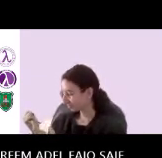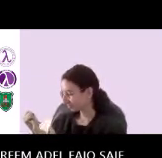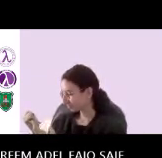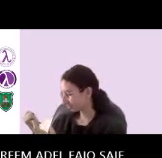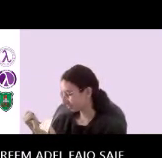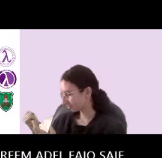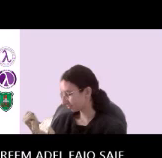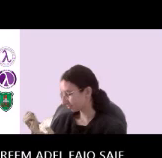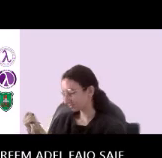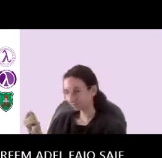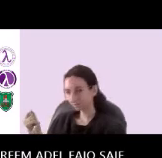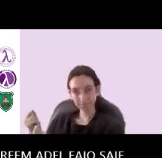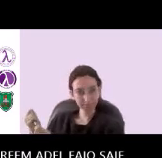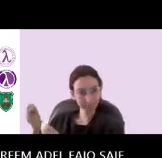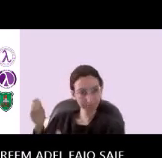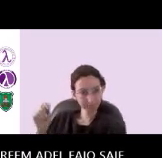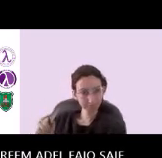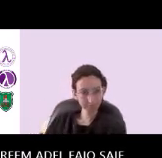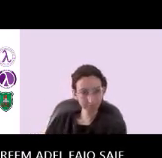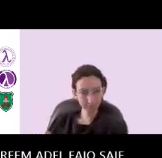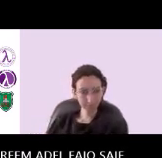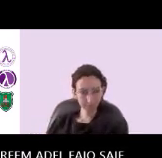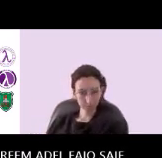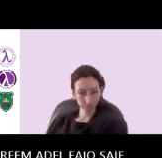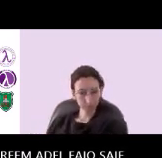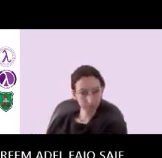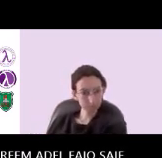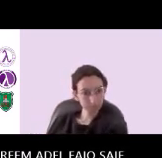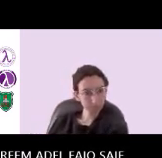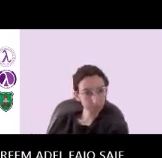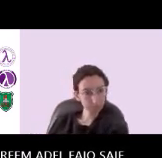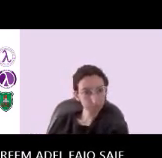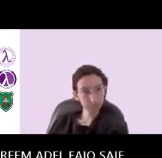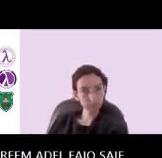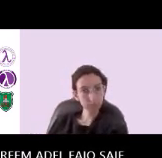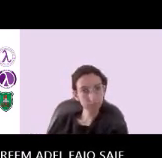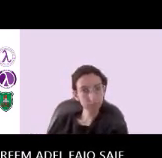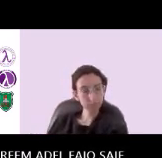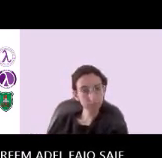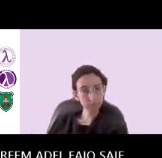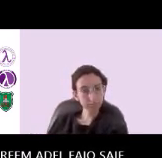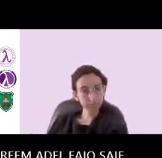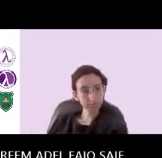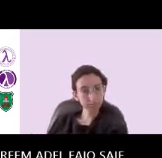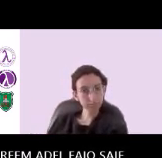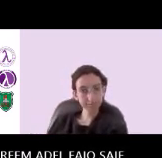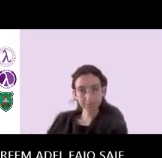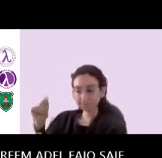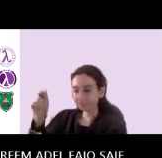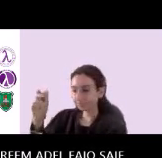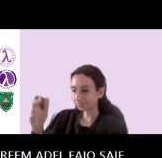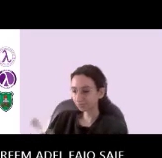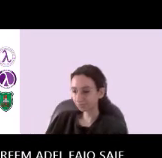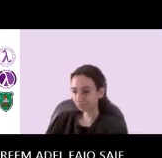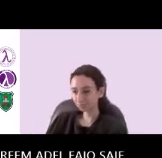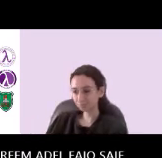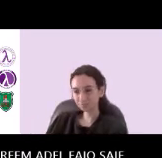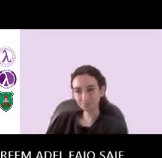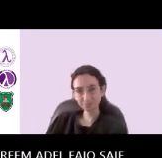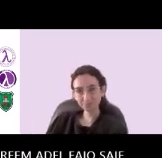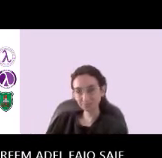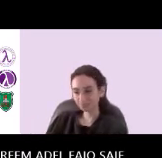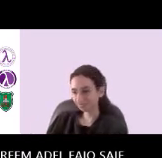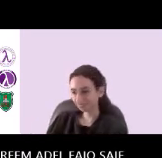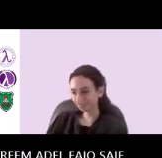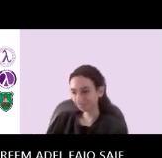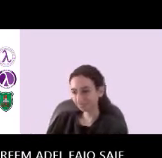So just to start, so this talk I will is both a little bit for the general public